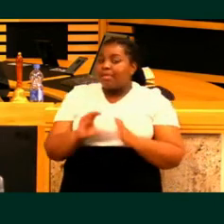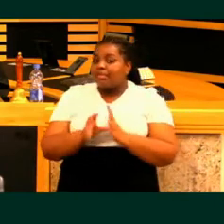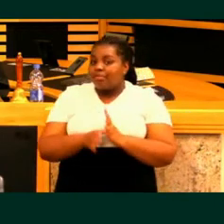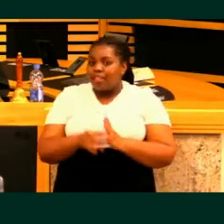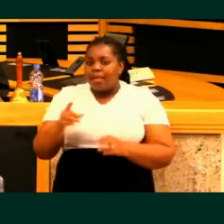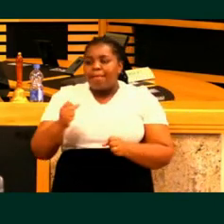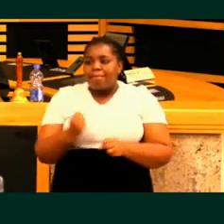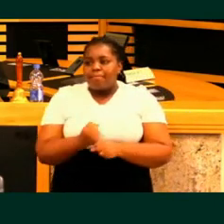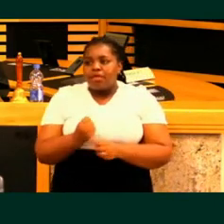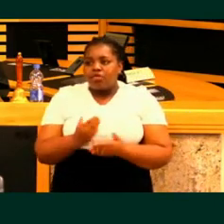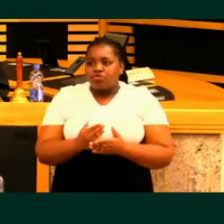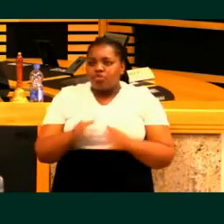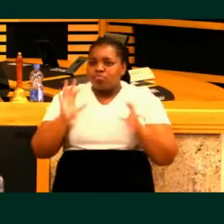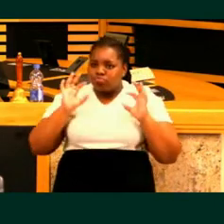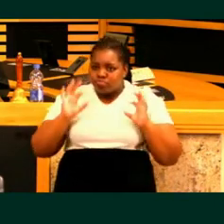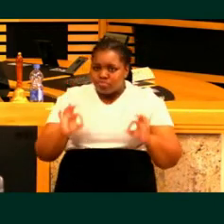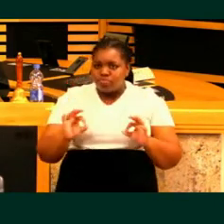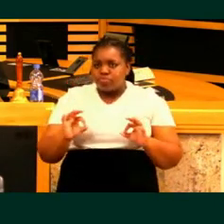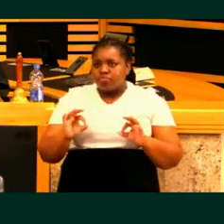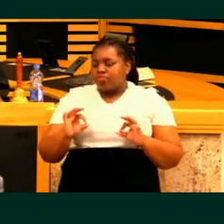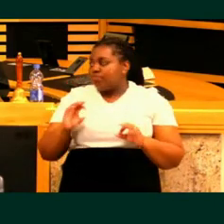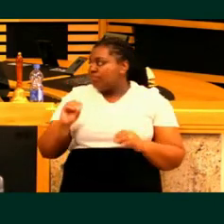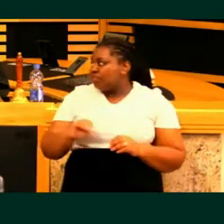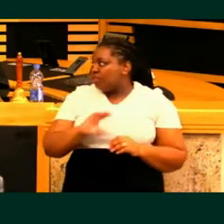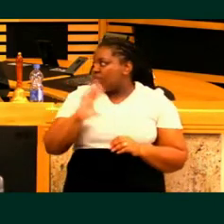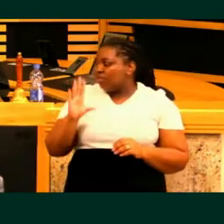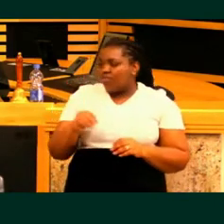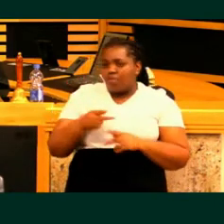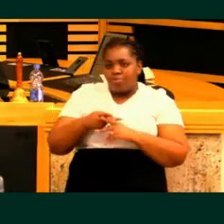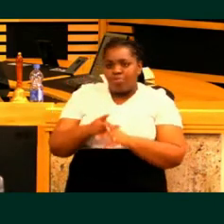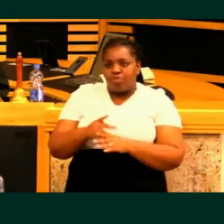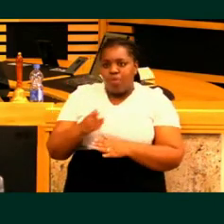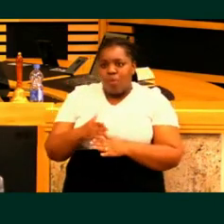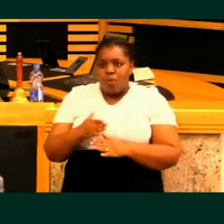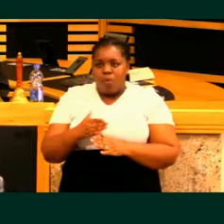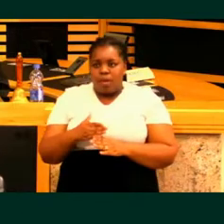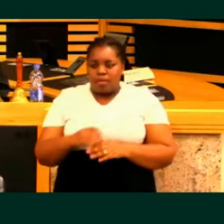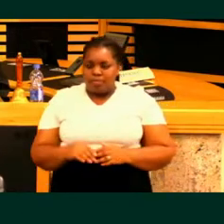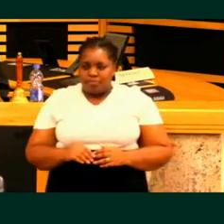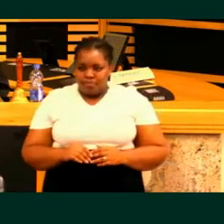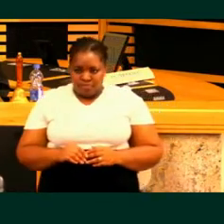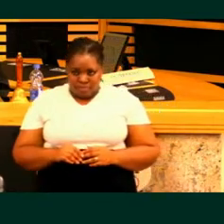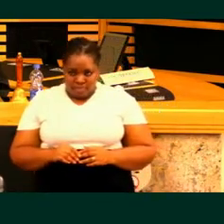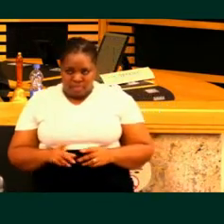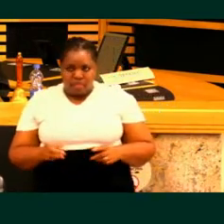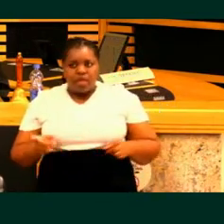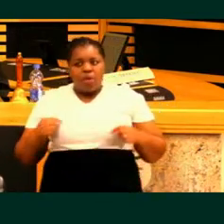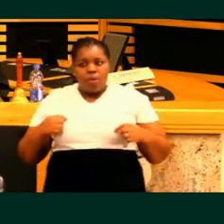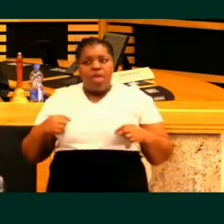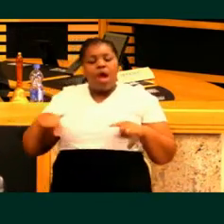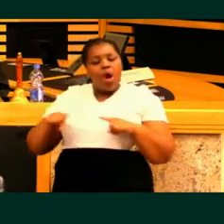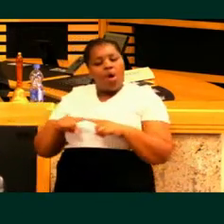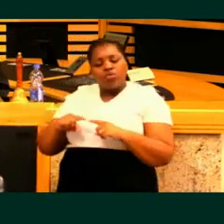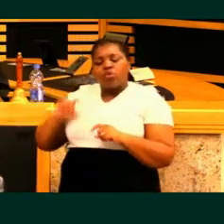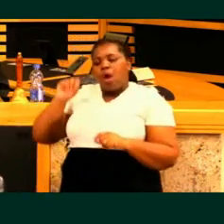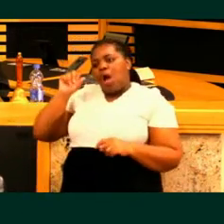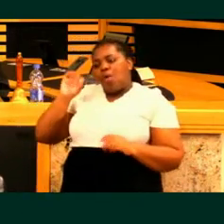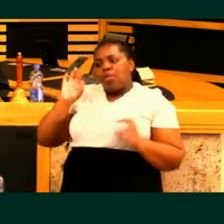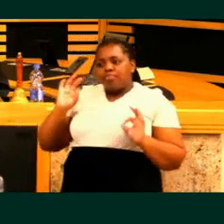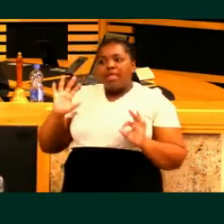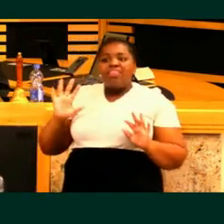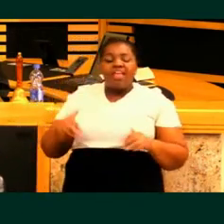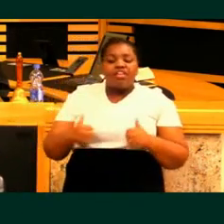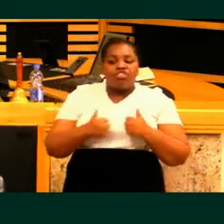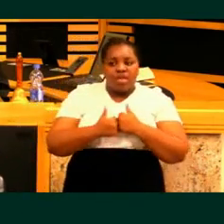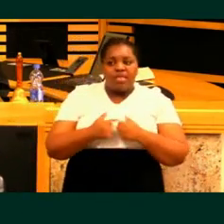can make up a significant portion of South Africa's productive Workforce we are also aware that the challenges